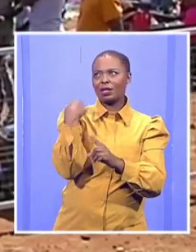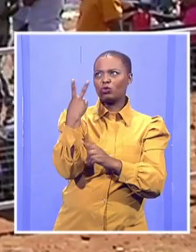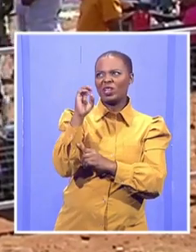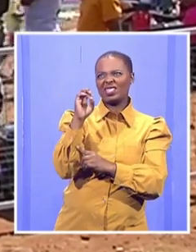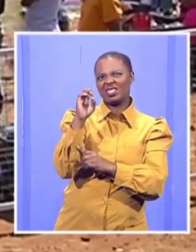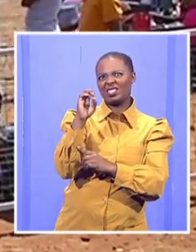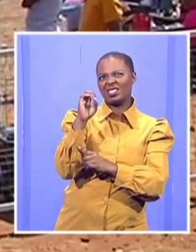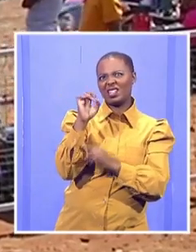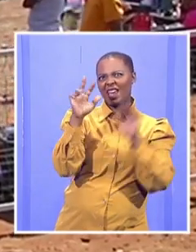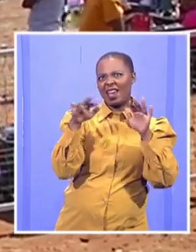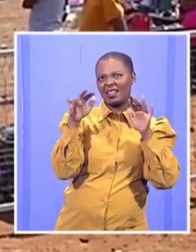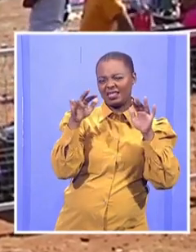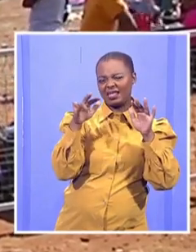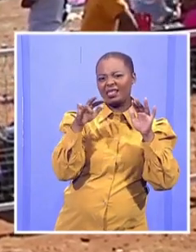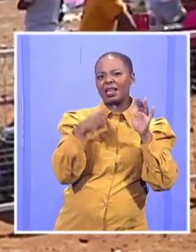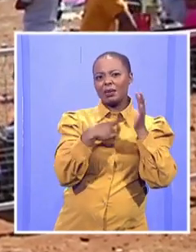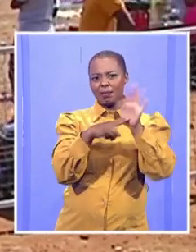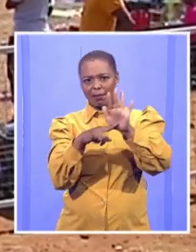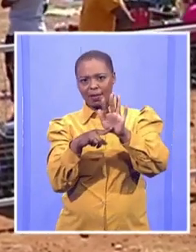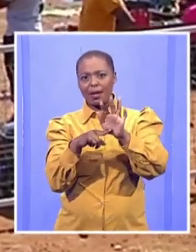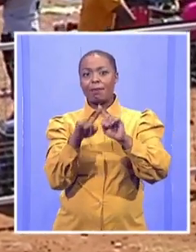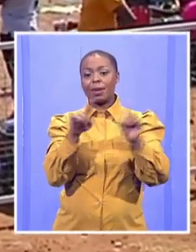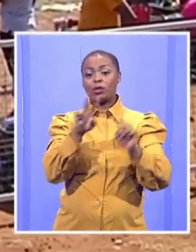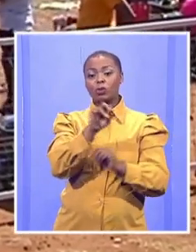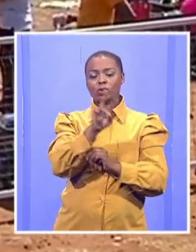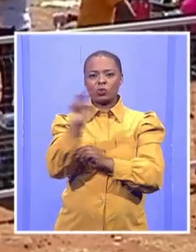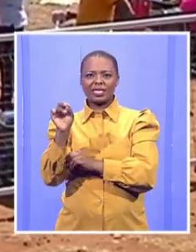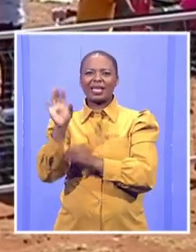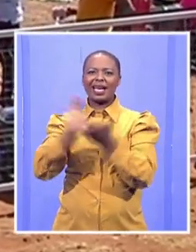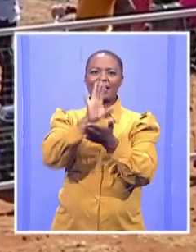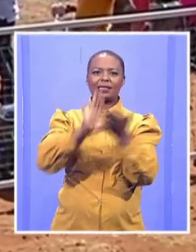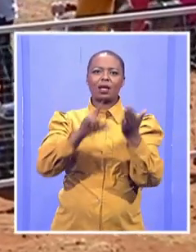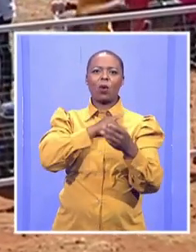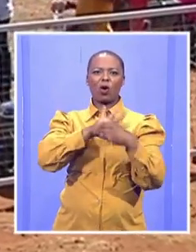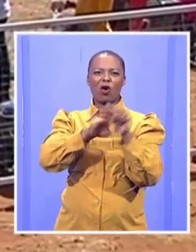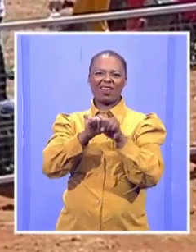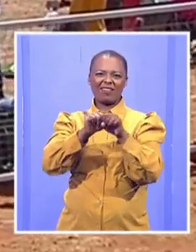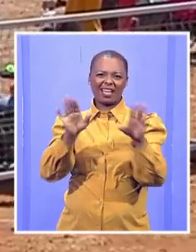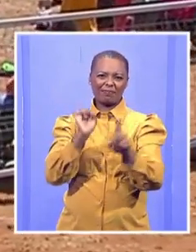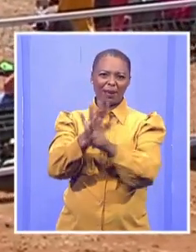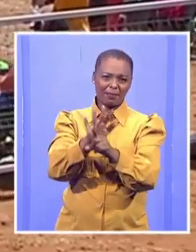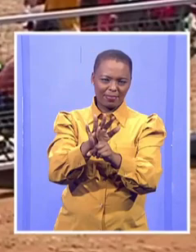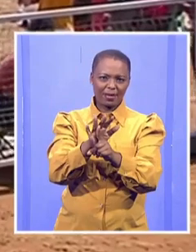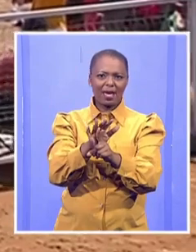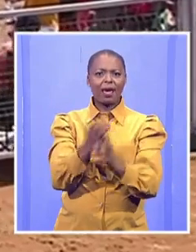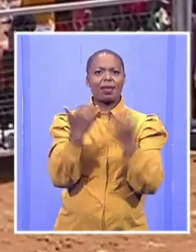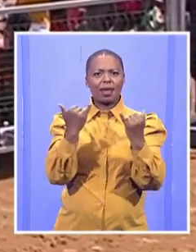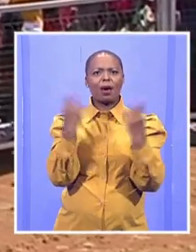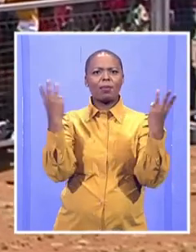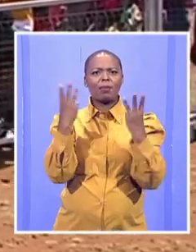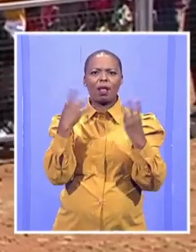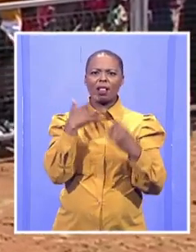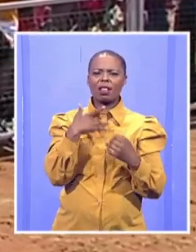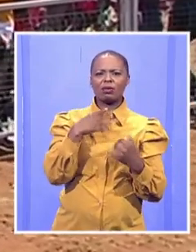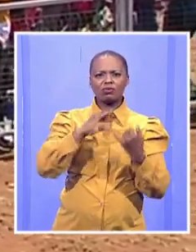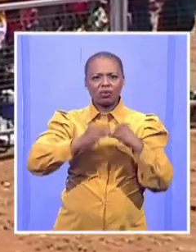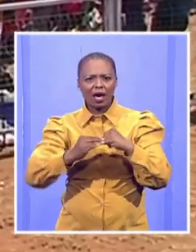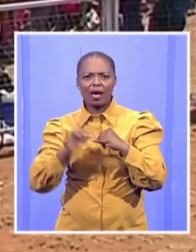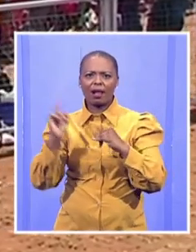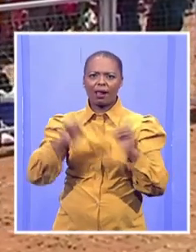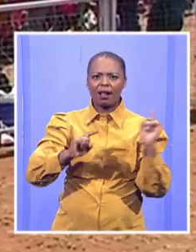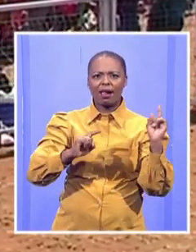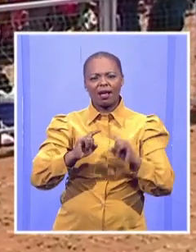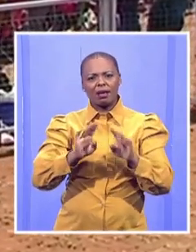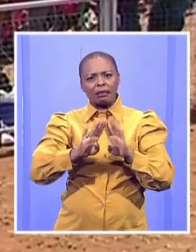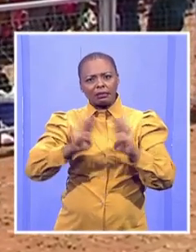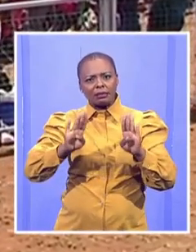obviously cancelled due to COVID. So this edition is a little bit smaller than previous years because people are still finding their feet after the